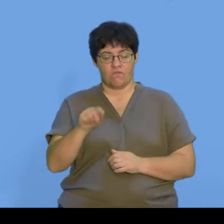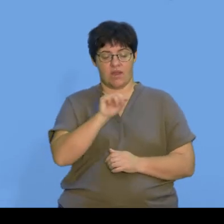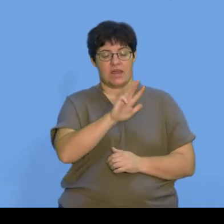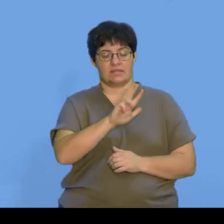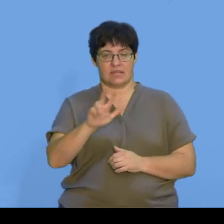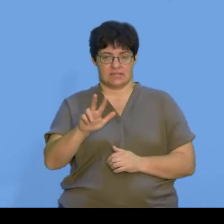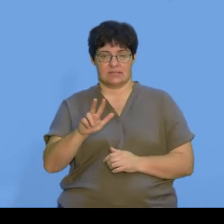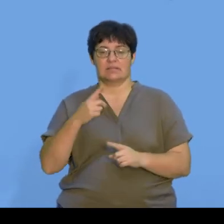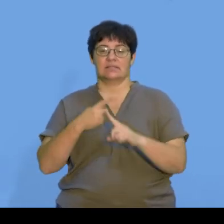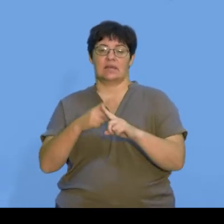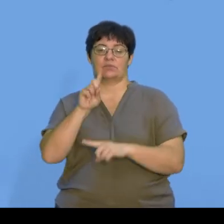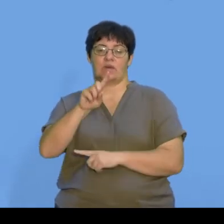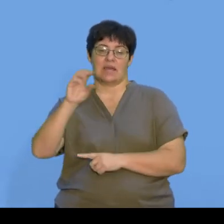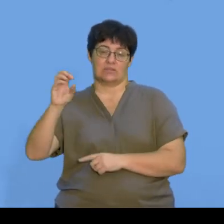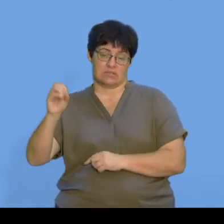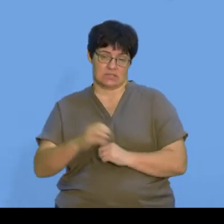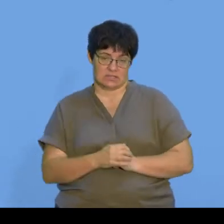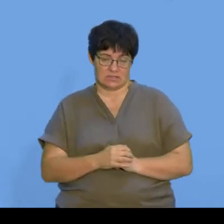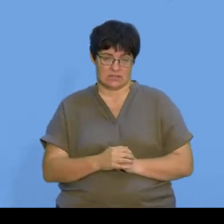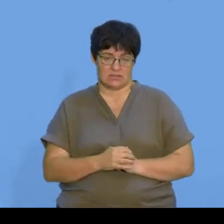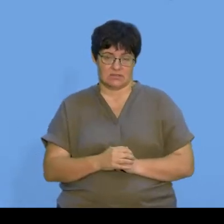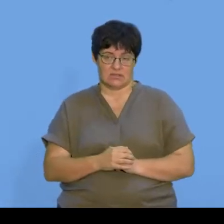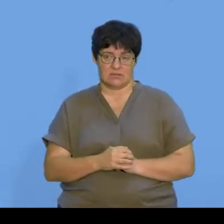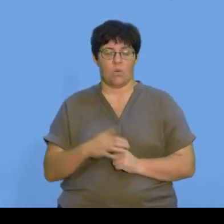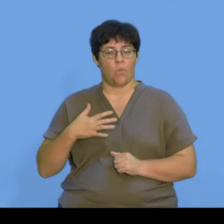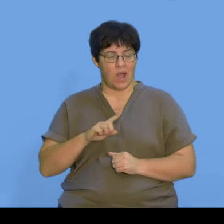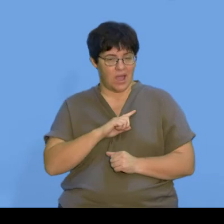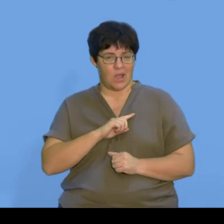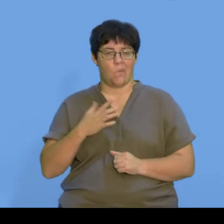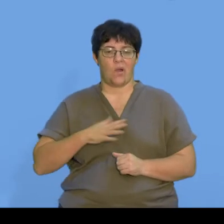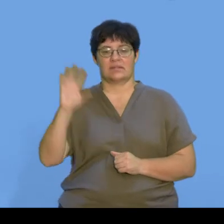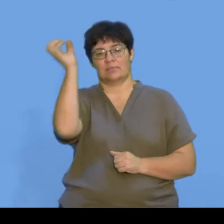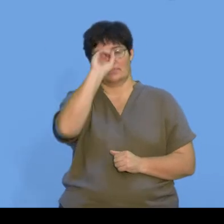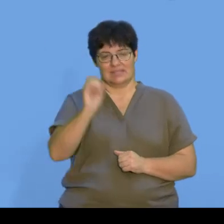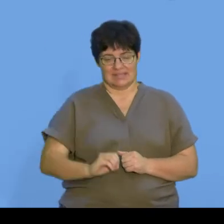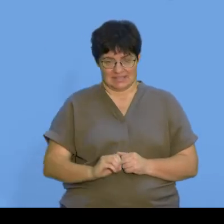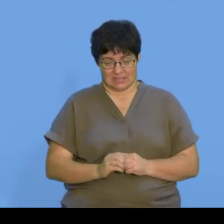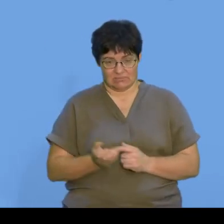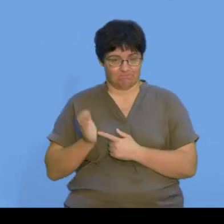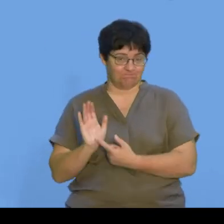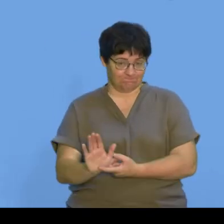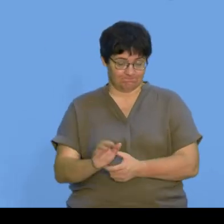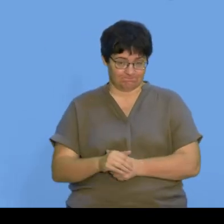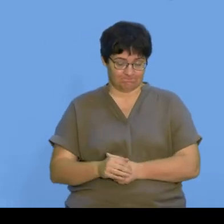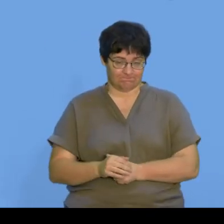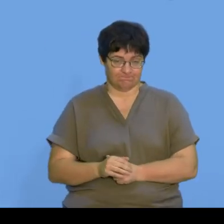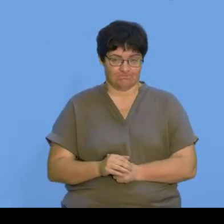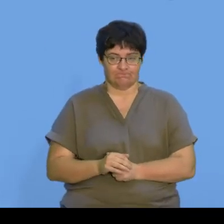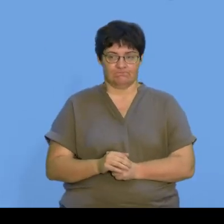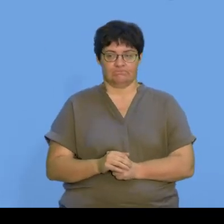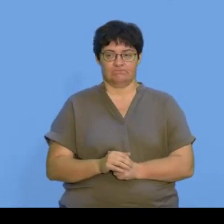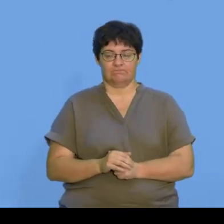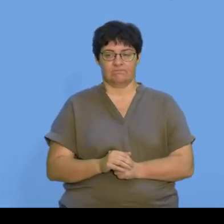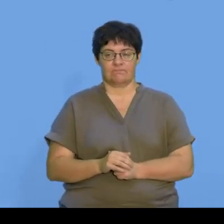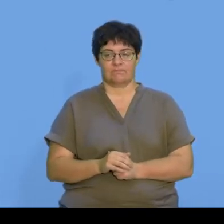over 98. We multiply that by 100 because we want to express the mass of oxygen as a percentage,